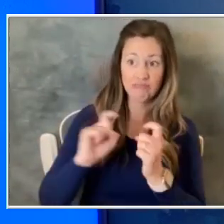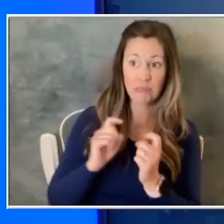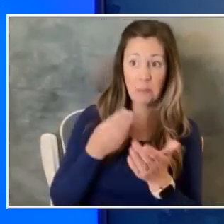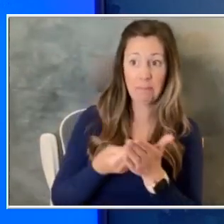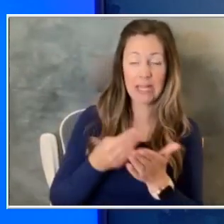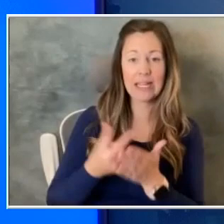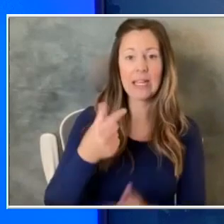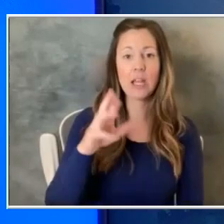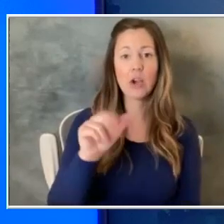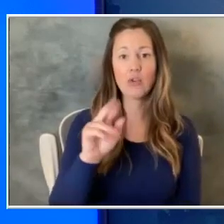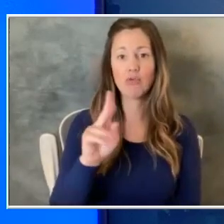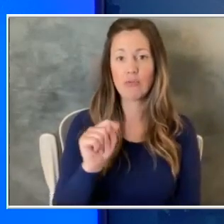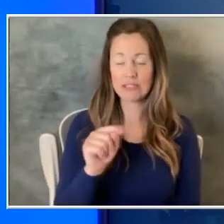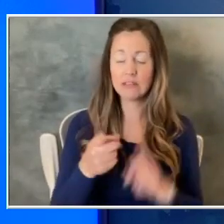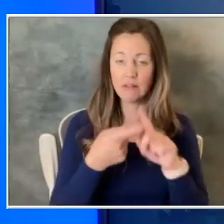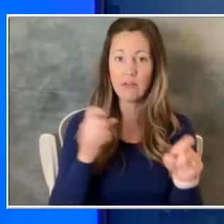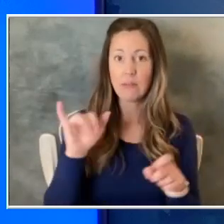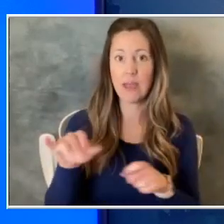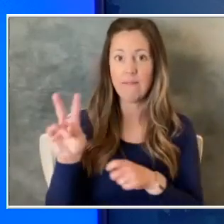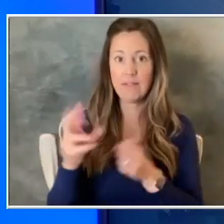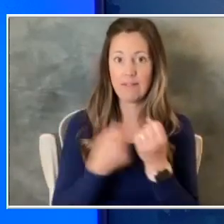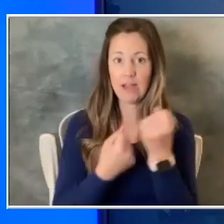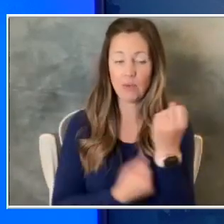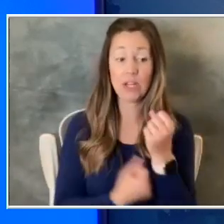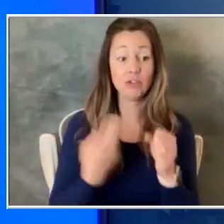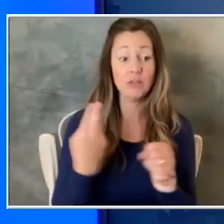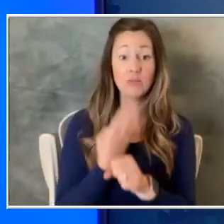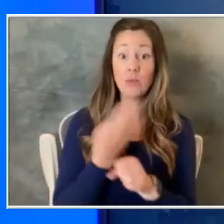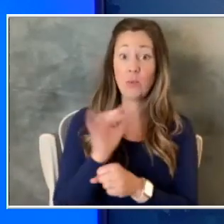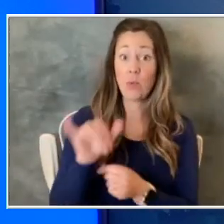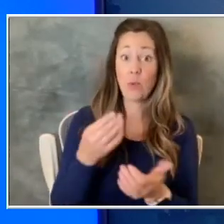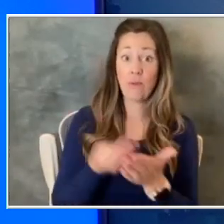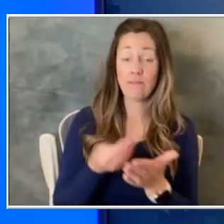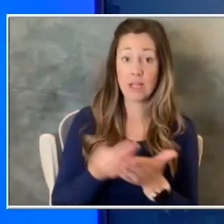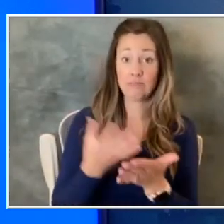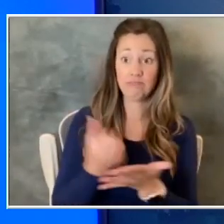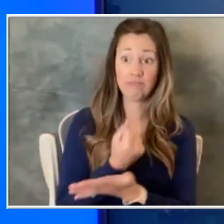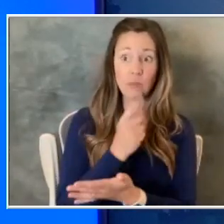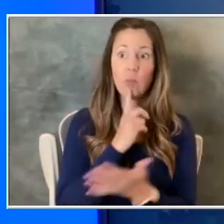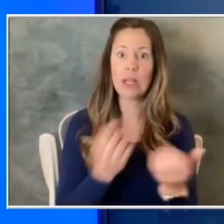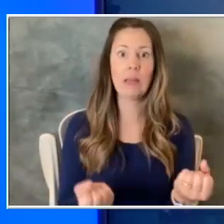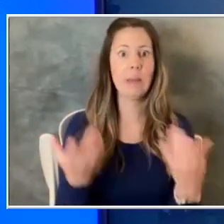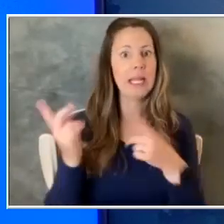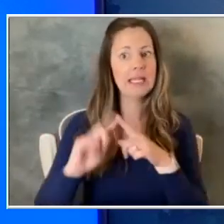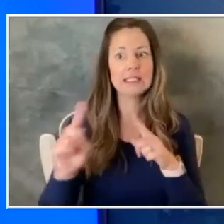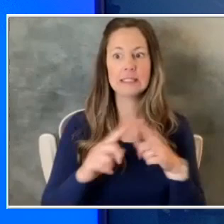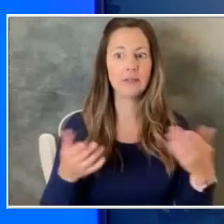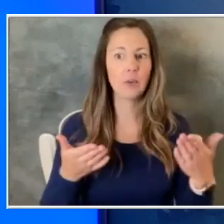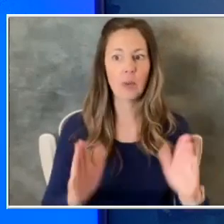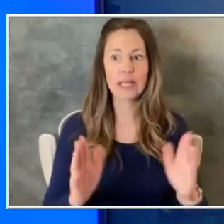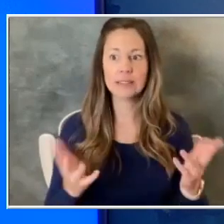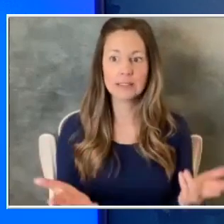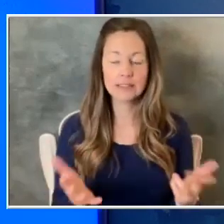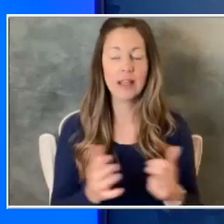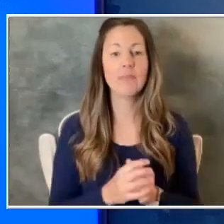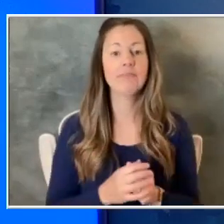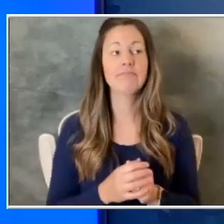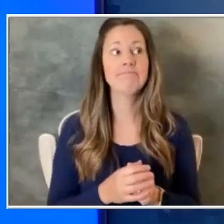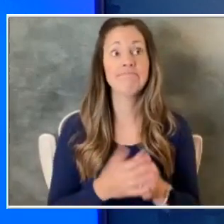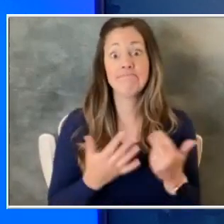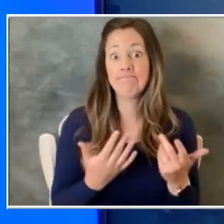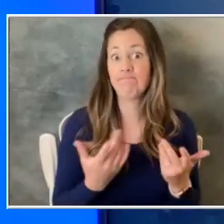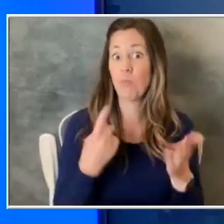Foundation, and we have utilized those funds in a number of ways. Just, you know, one example